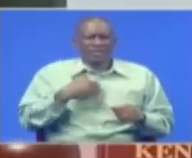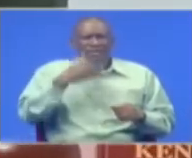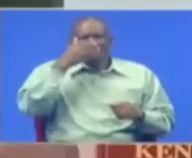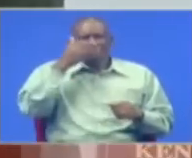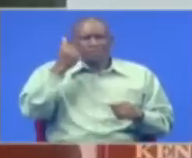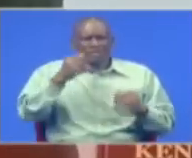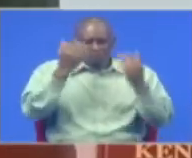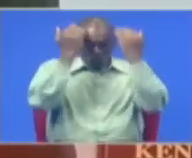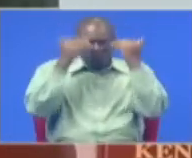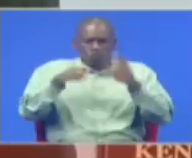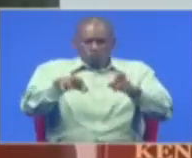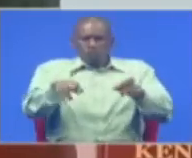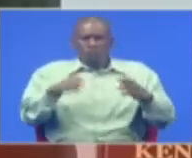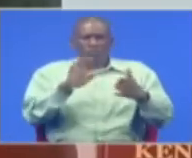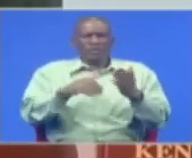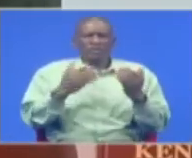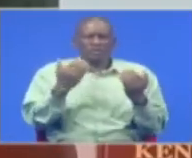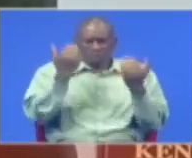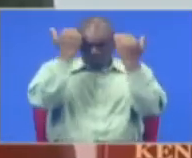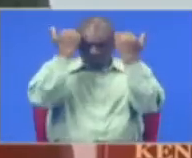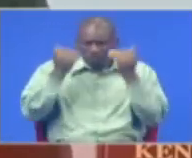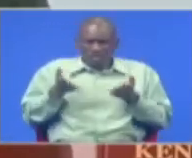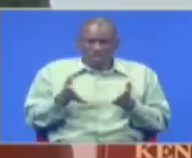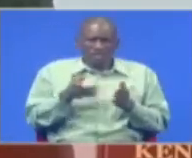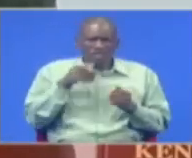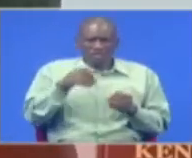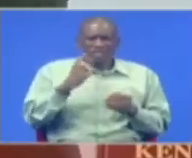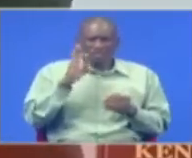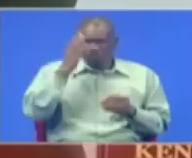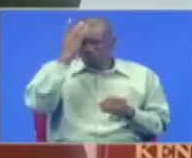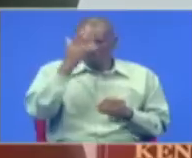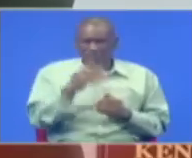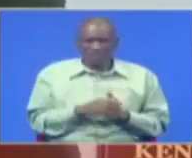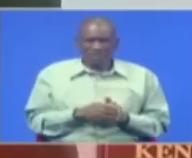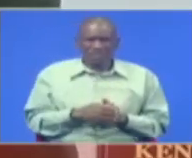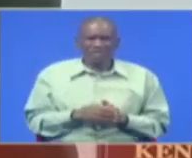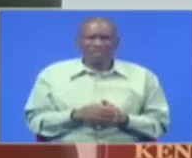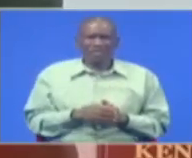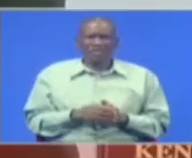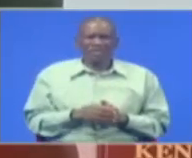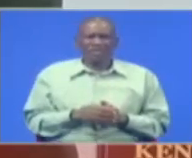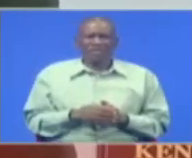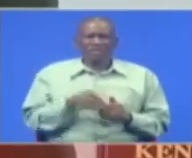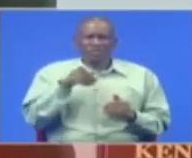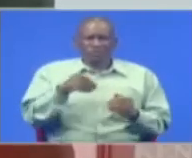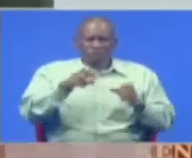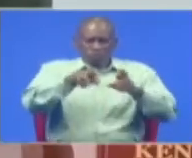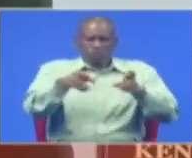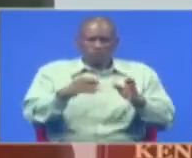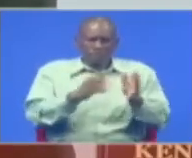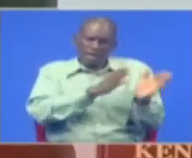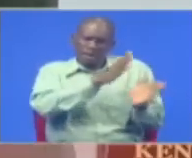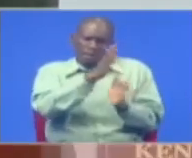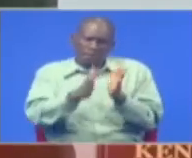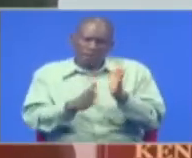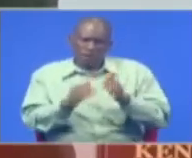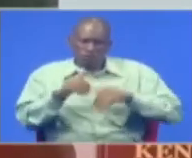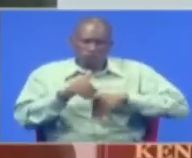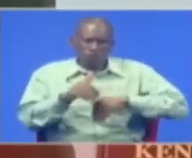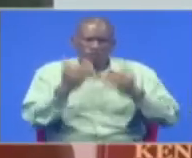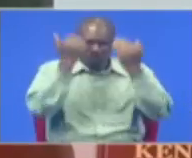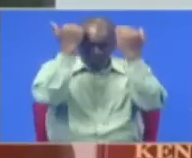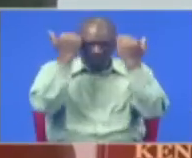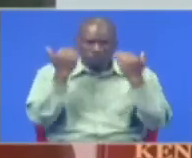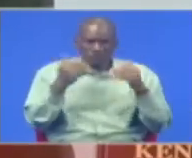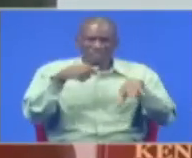courtrooms than the judiciary. And this is because the moot courtrooms are molded along the lines of the courts at The